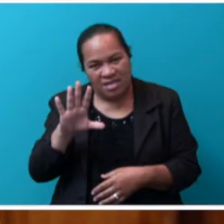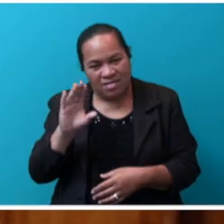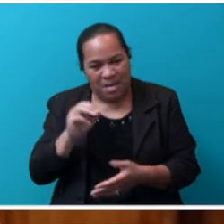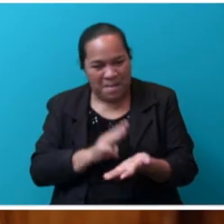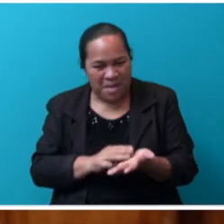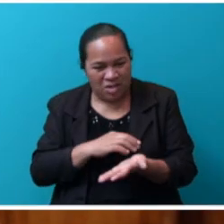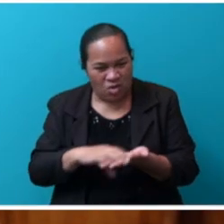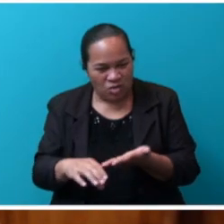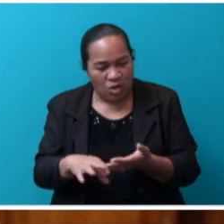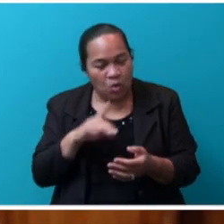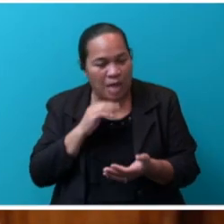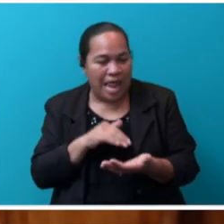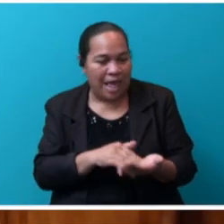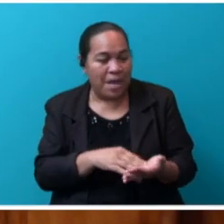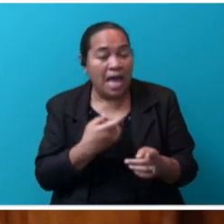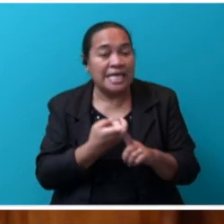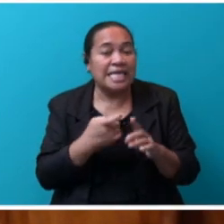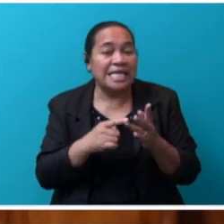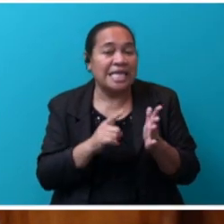treatment capacity of the Kinoya